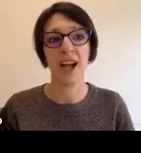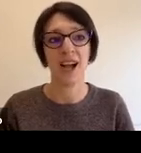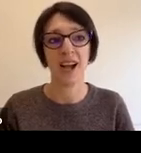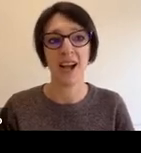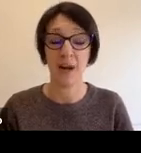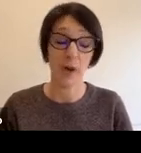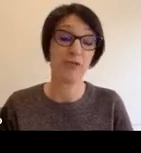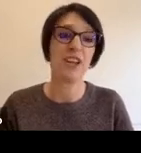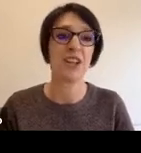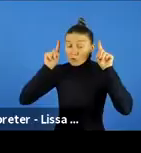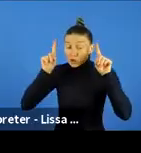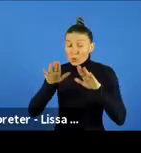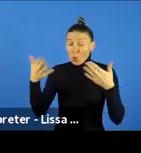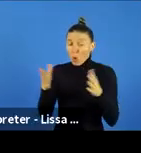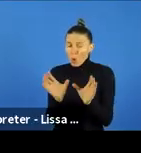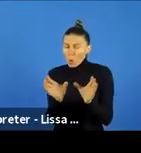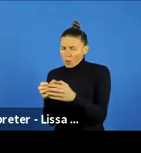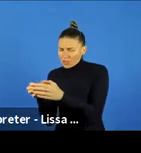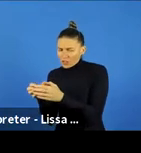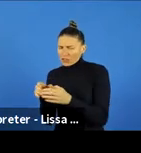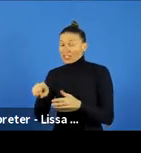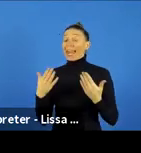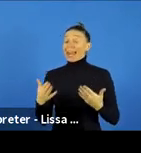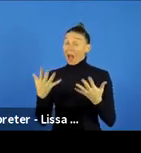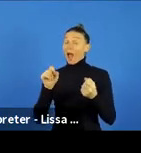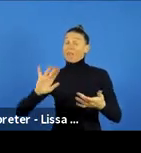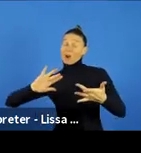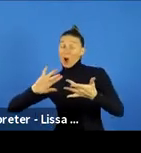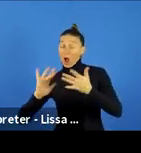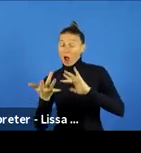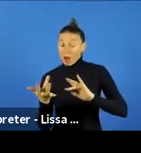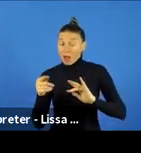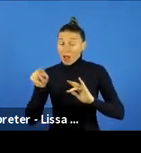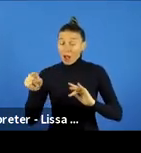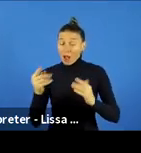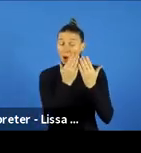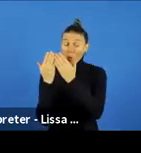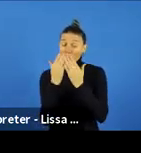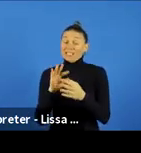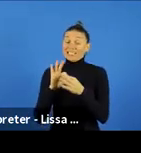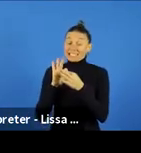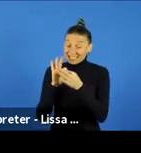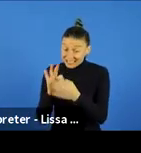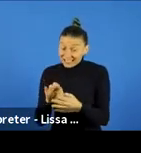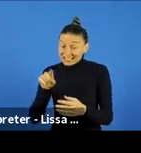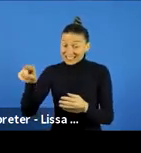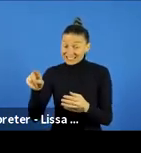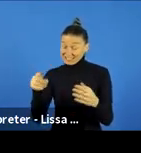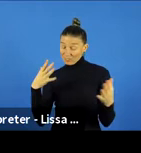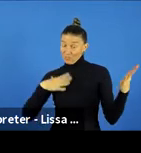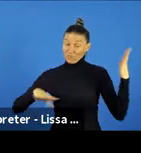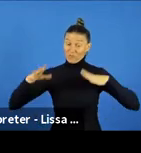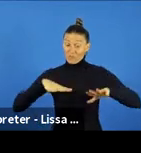doing, we are finishing right now an online course on inclusive fashion, because we need to teach also designers how to